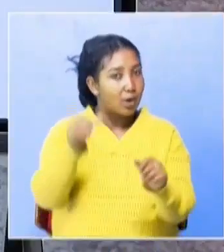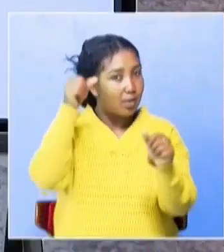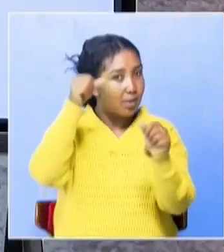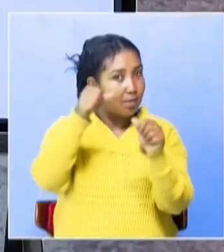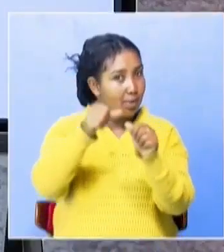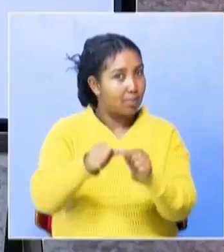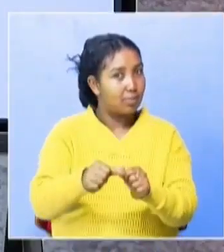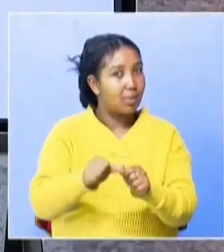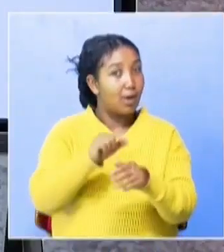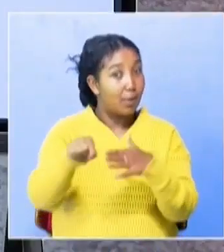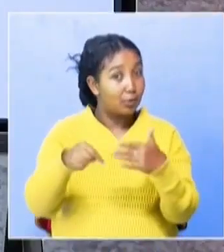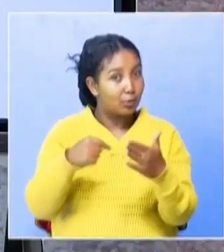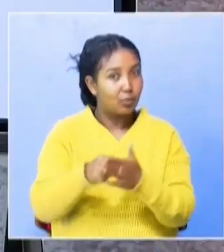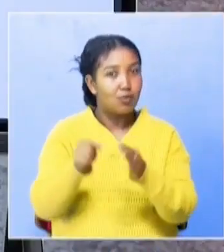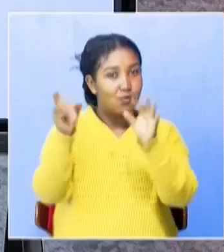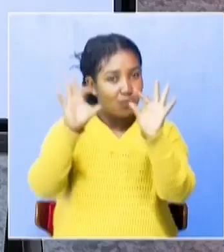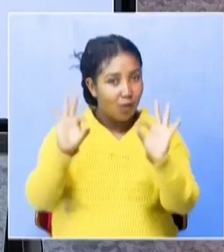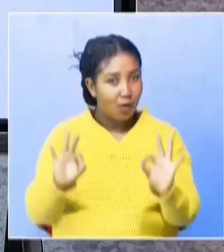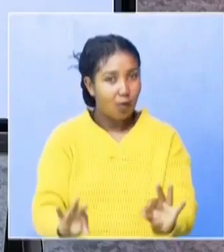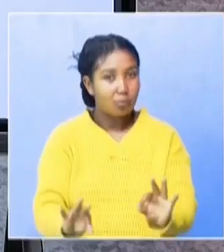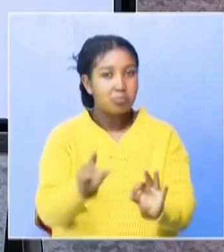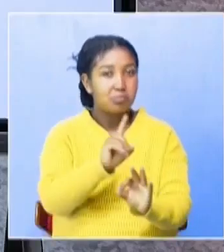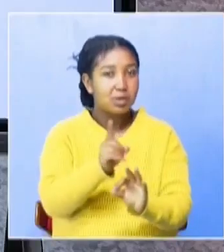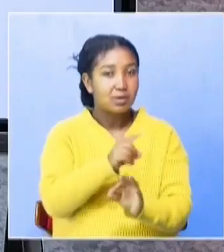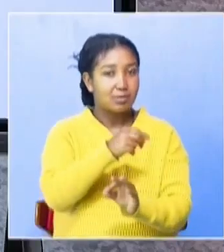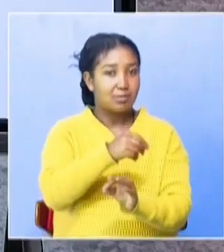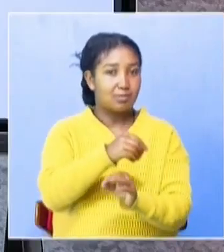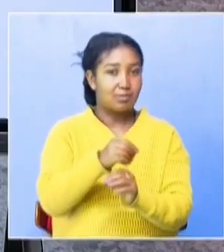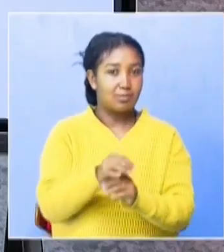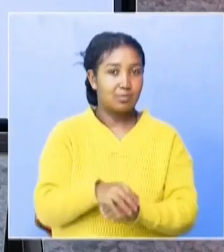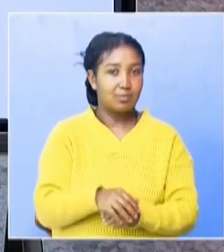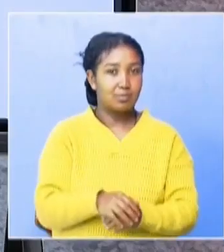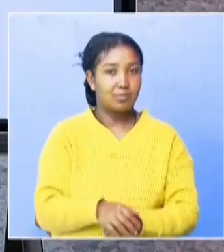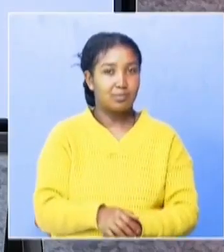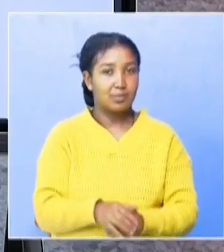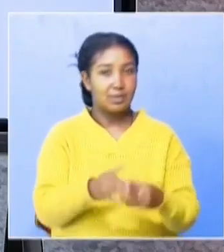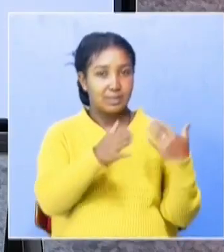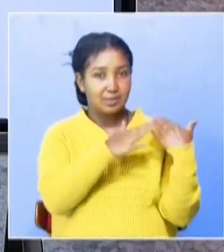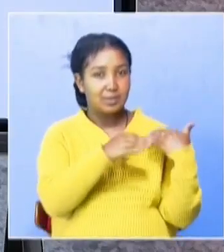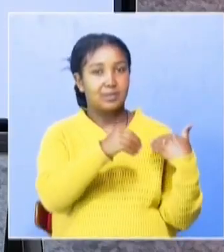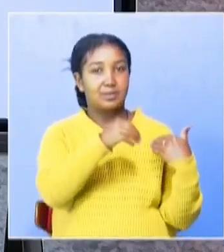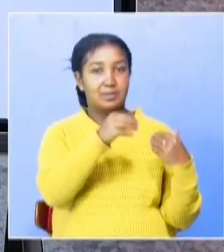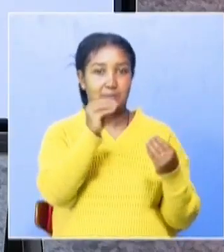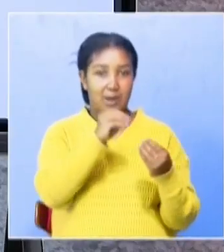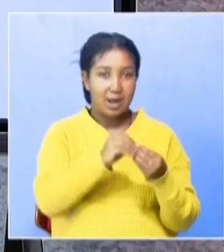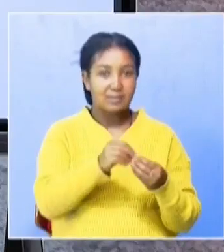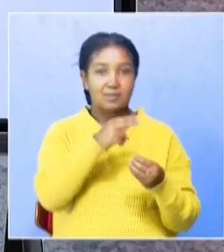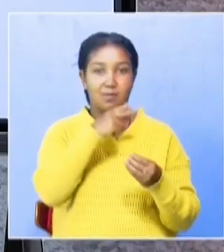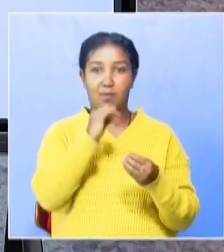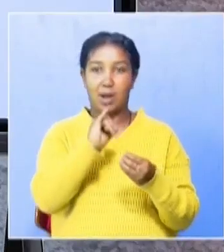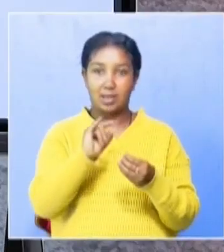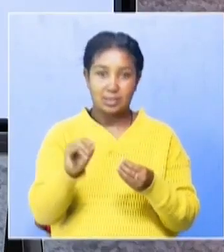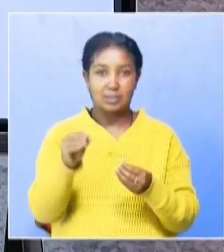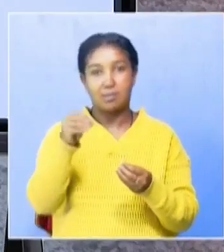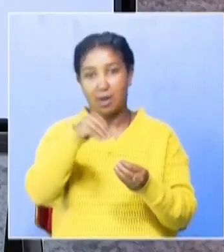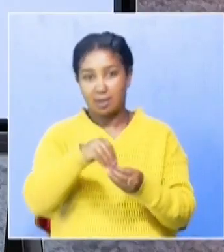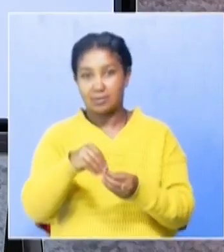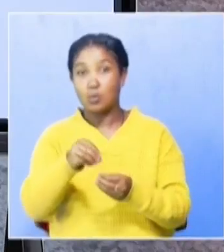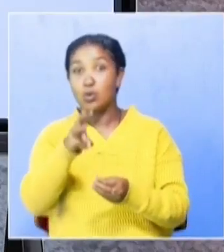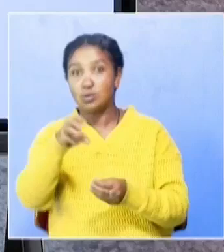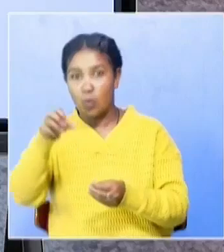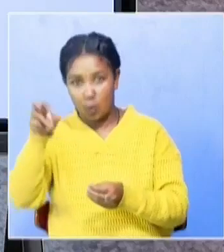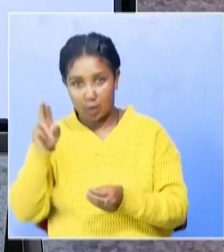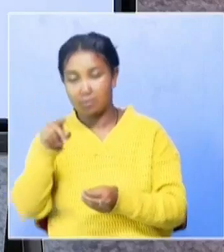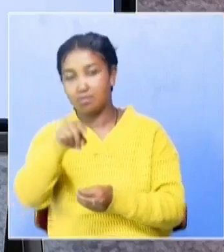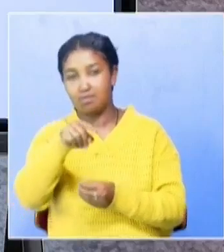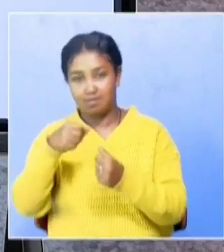remember about the form that we've talked earlier. Okay? Students, parents, please let the students